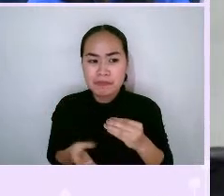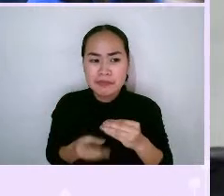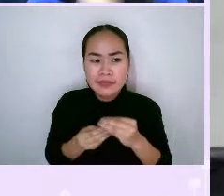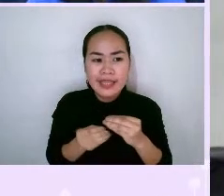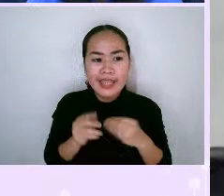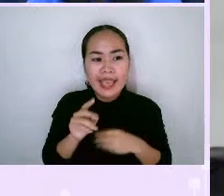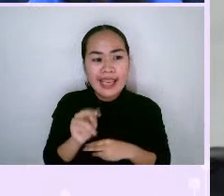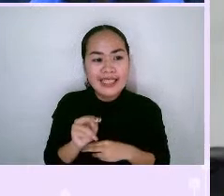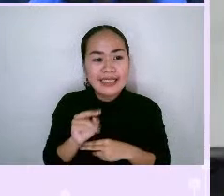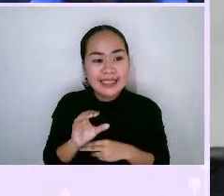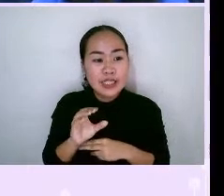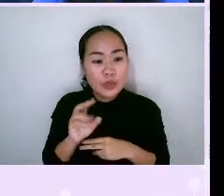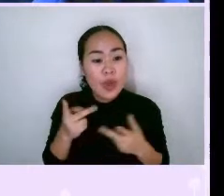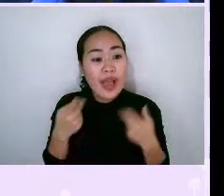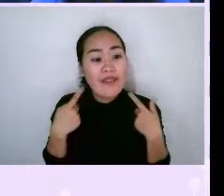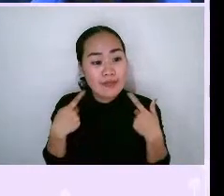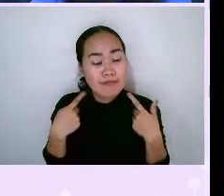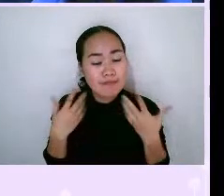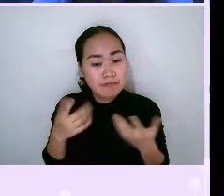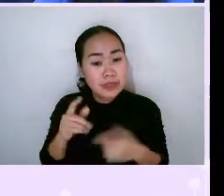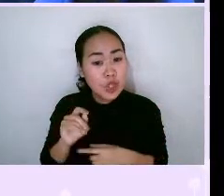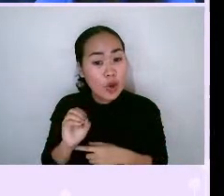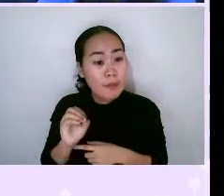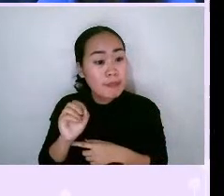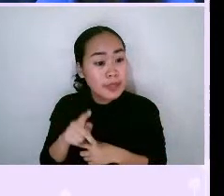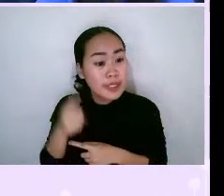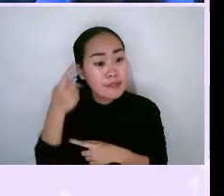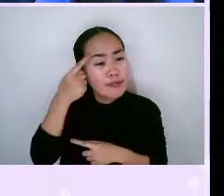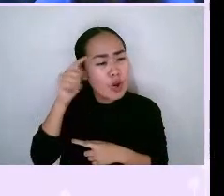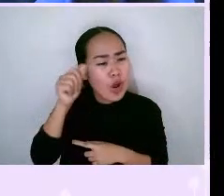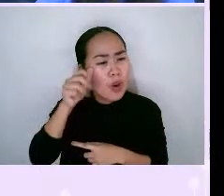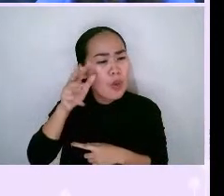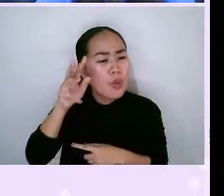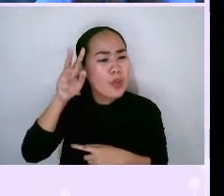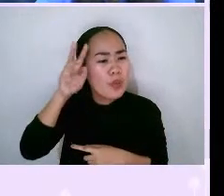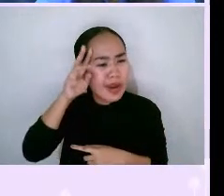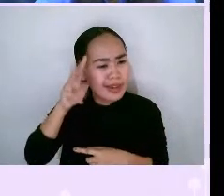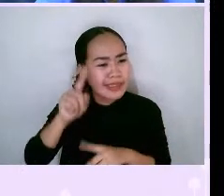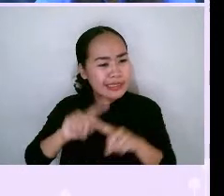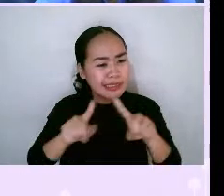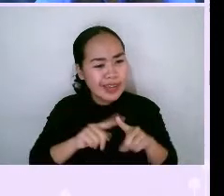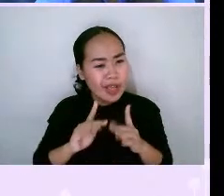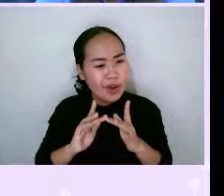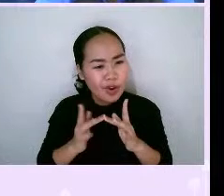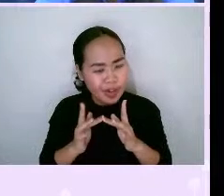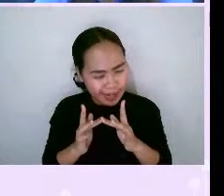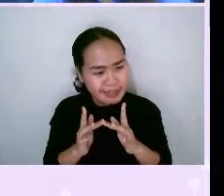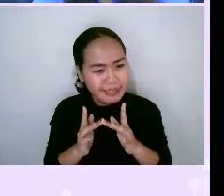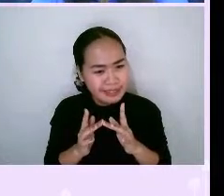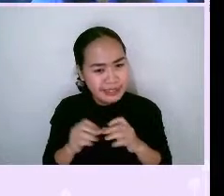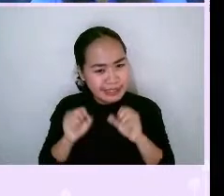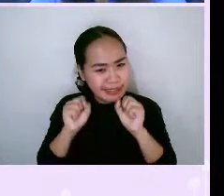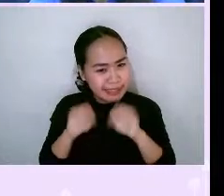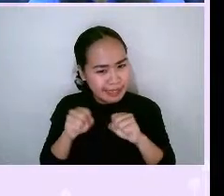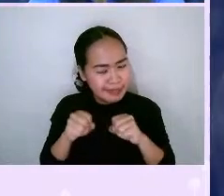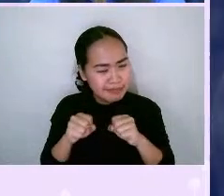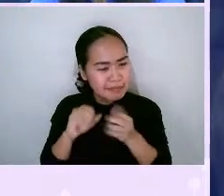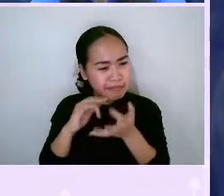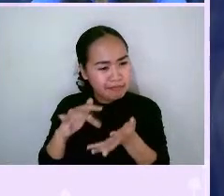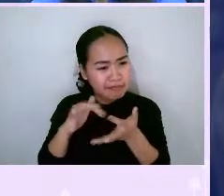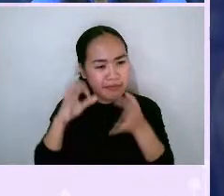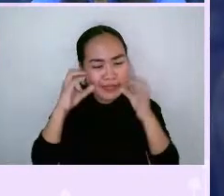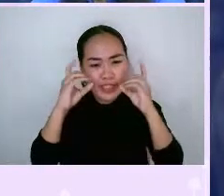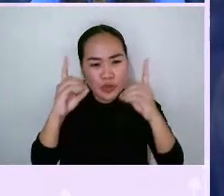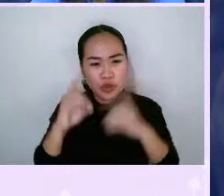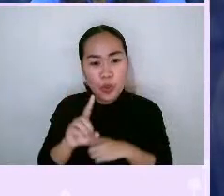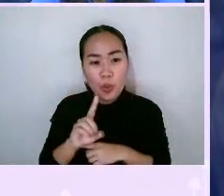new opportunities to raise the digital literacy of Filipinos through the courses MS Digital Literacy and Wi-Fi